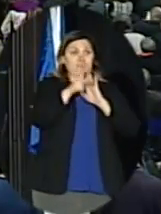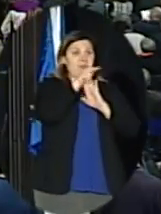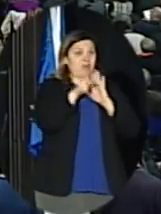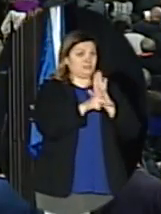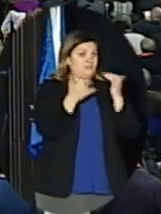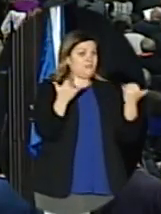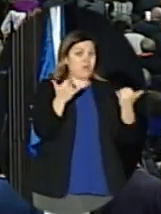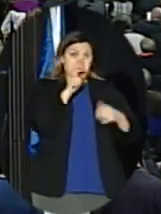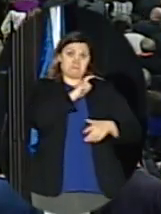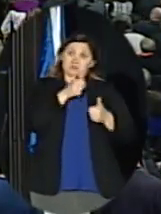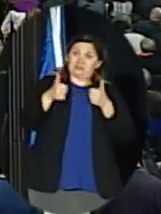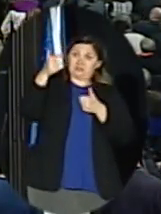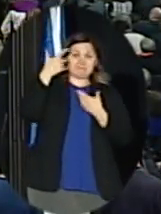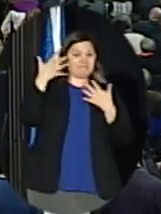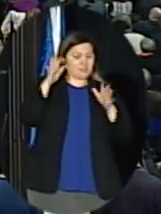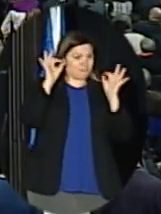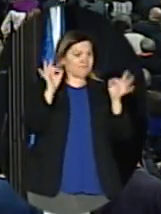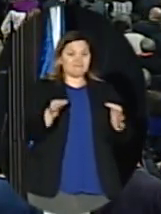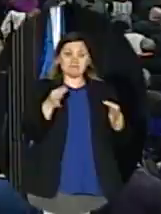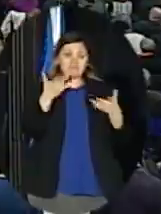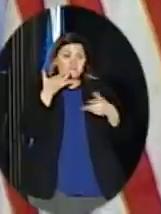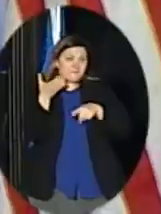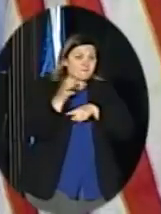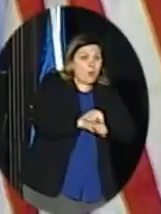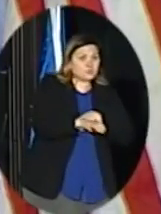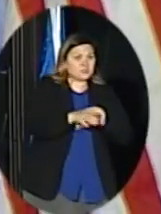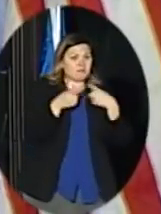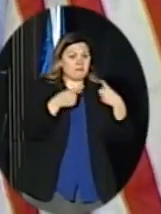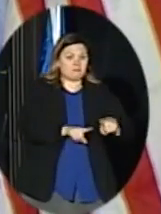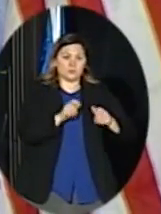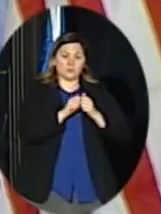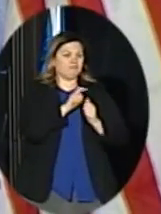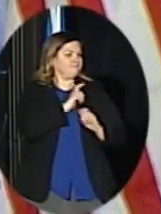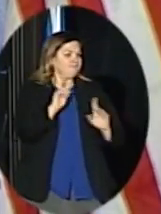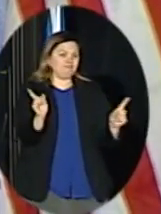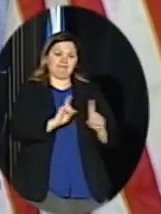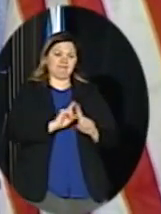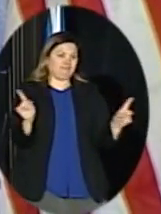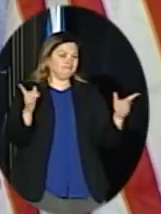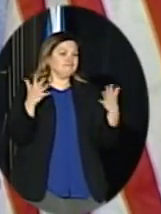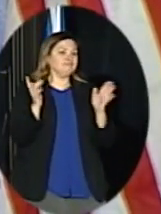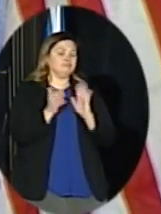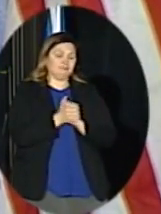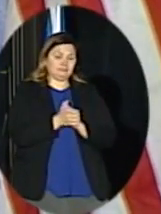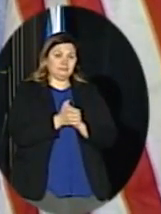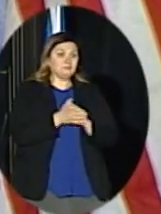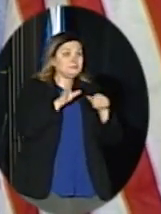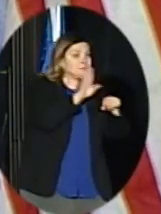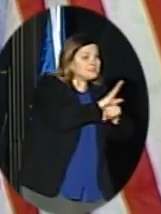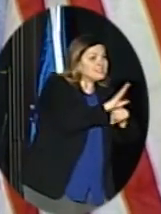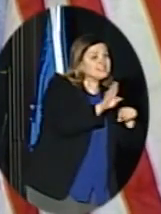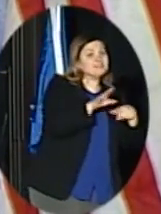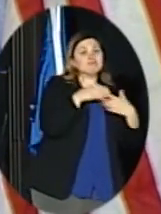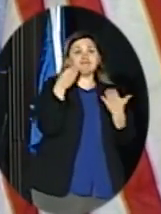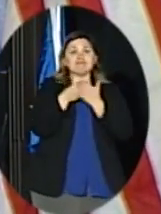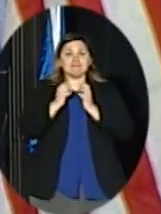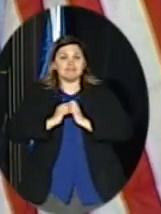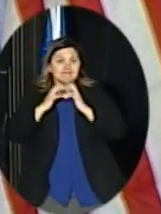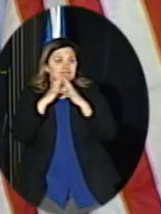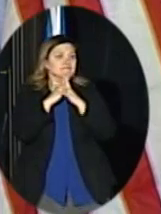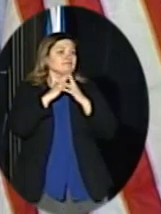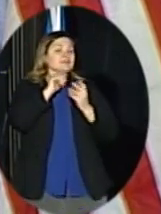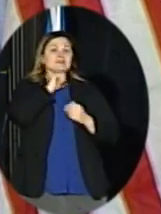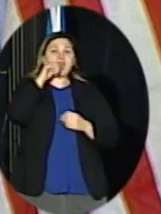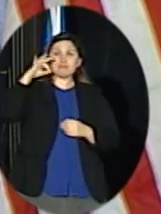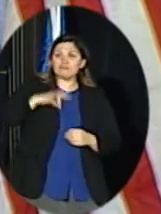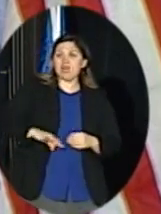I will propose a partnership between business, philanthropy, and nonprofit leaders to start every child born in St.